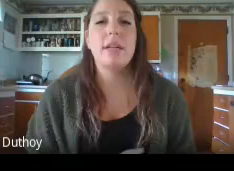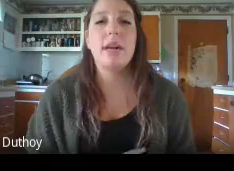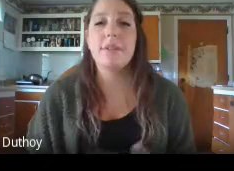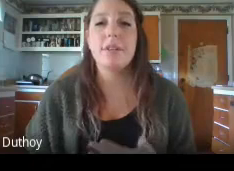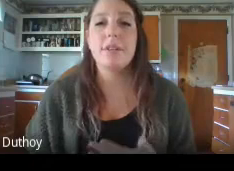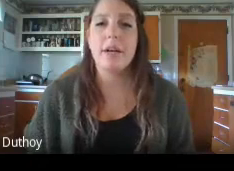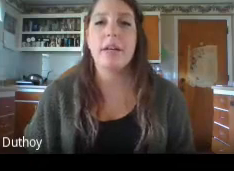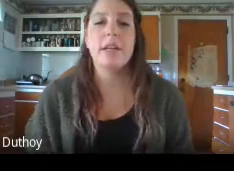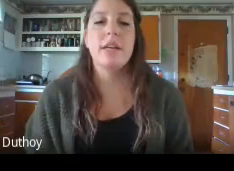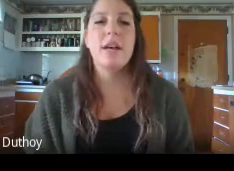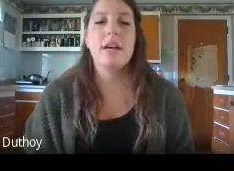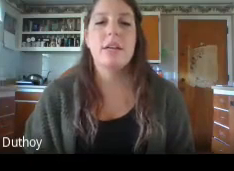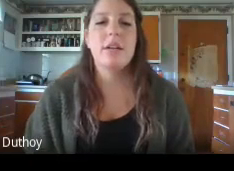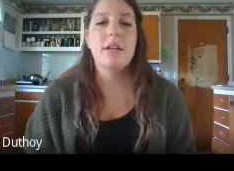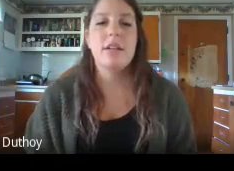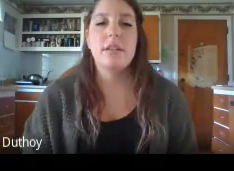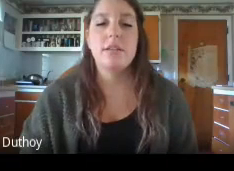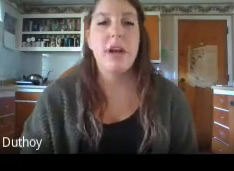this whenever you want